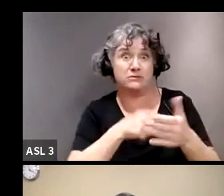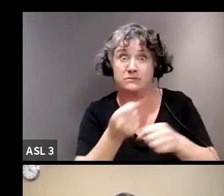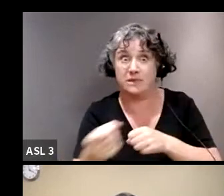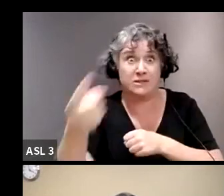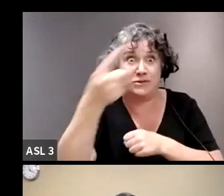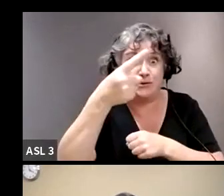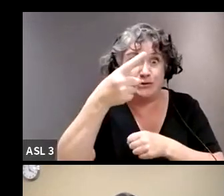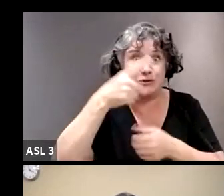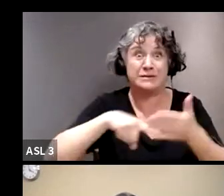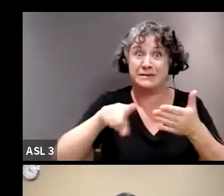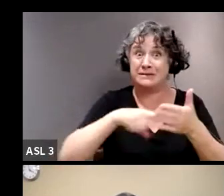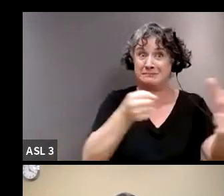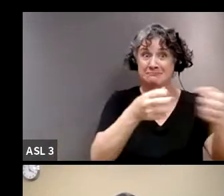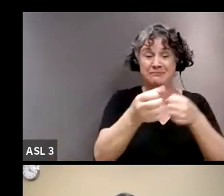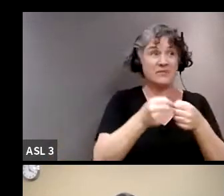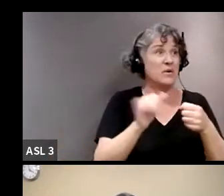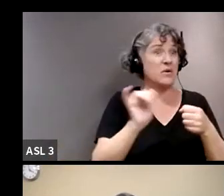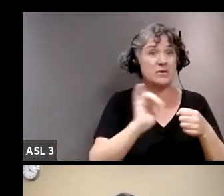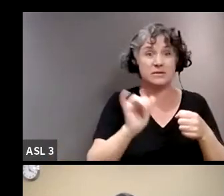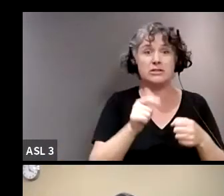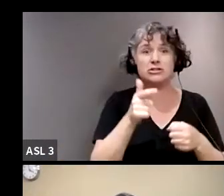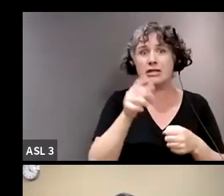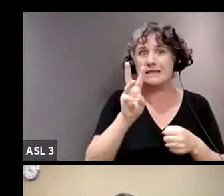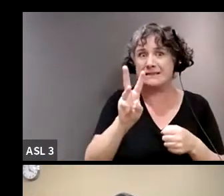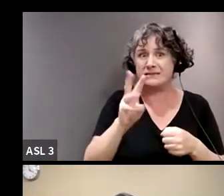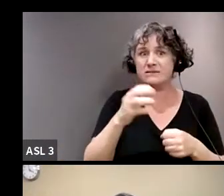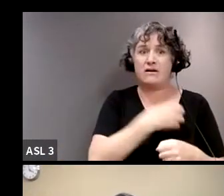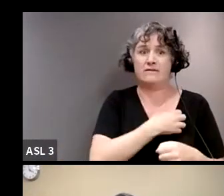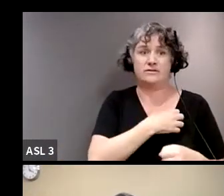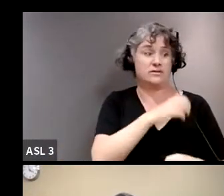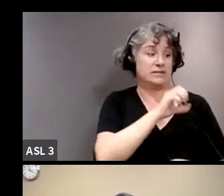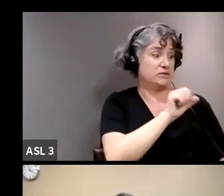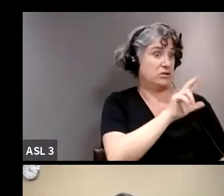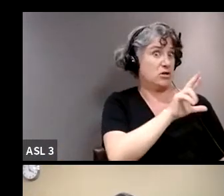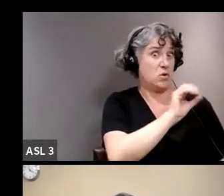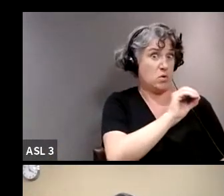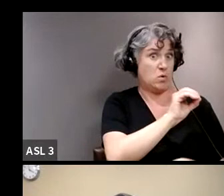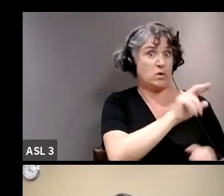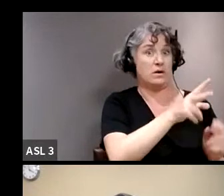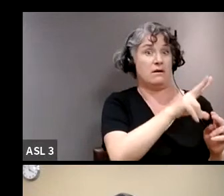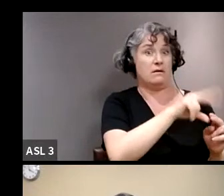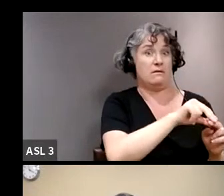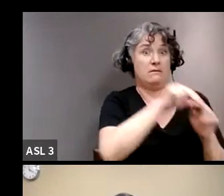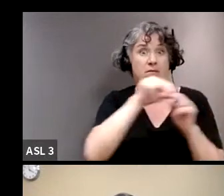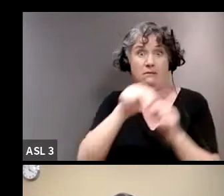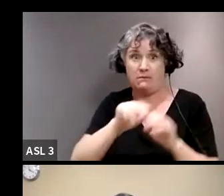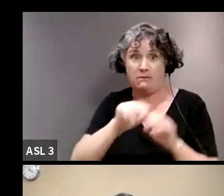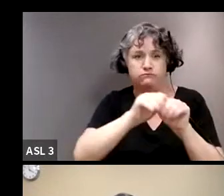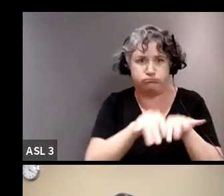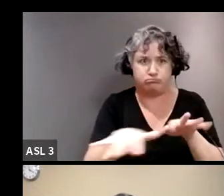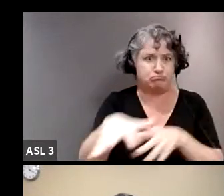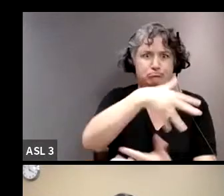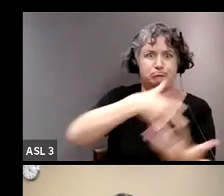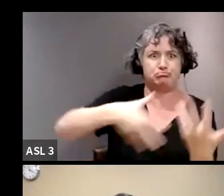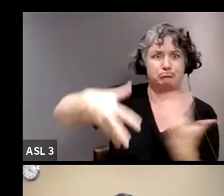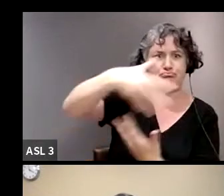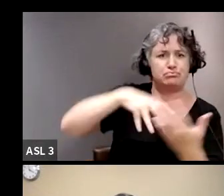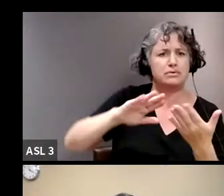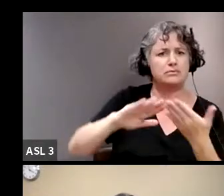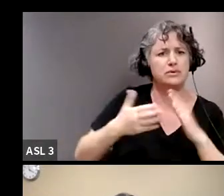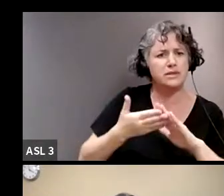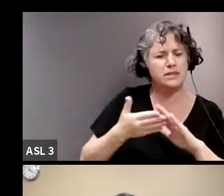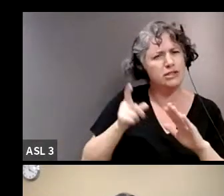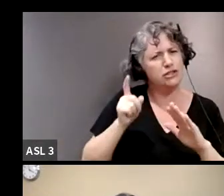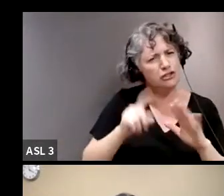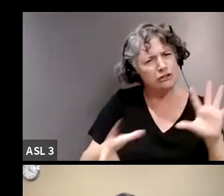year and freeing up 26 more officers from the sro programs and schools that were cancelled and what should have been